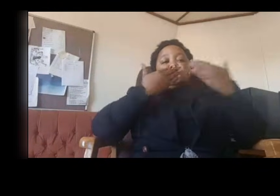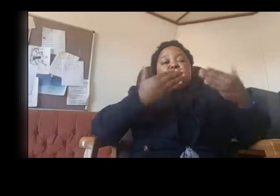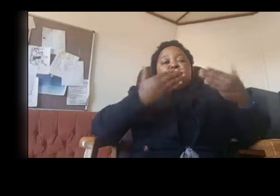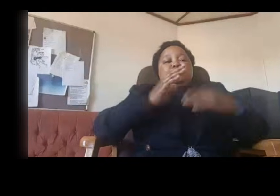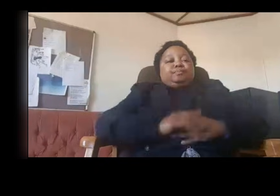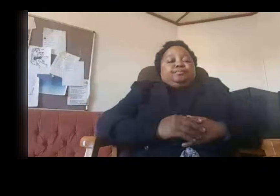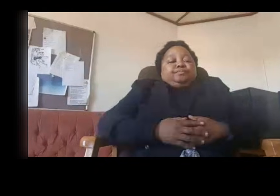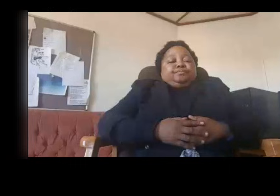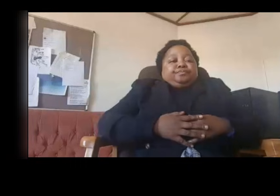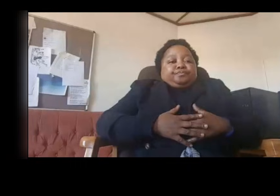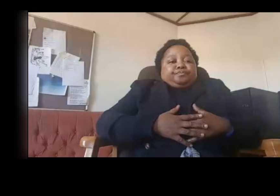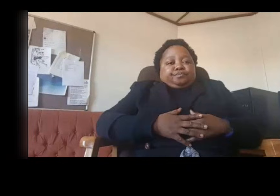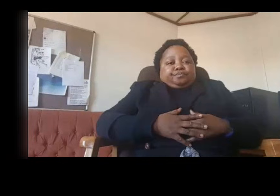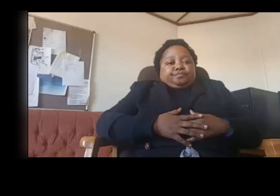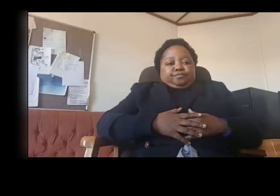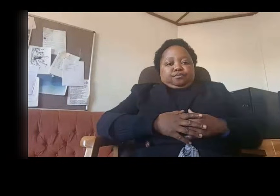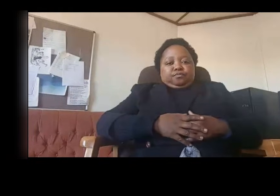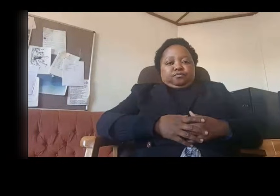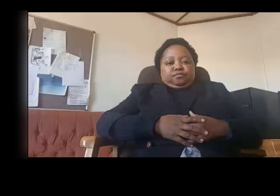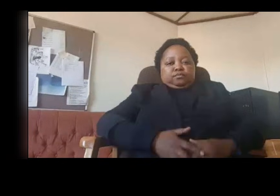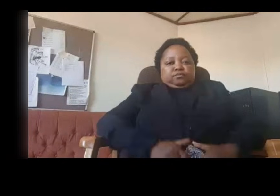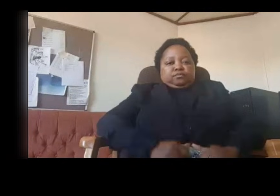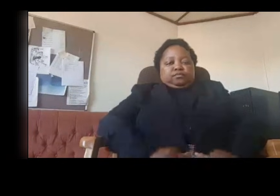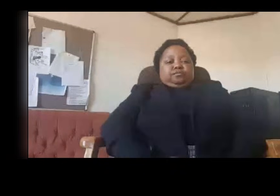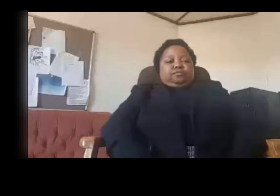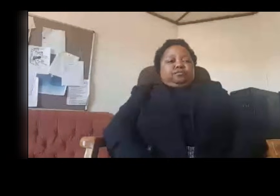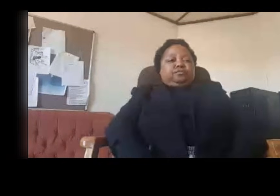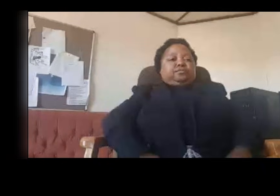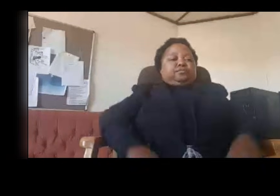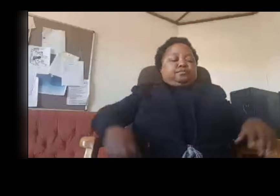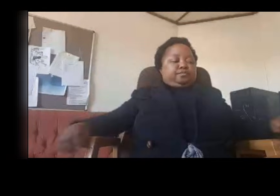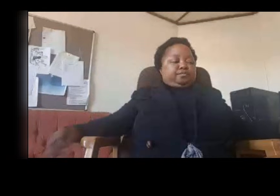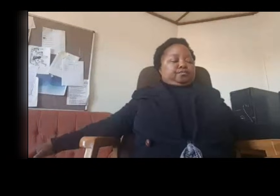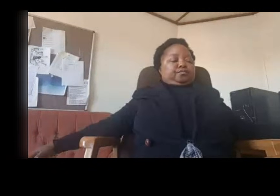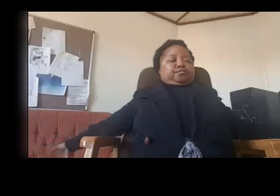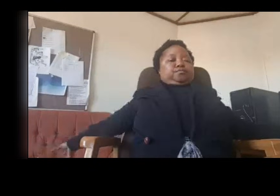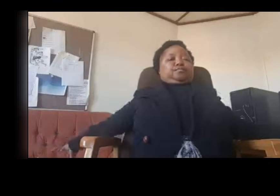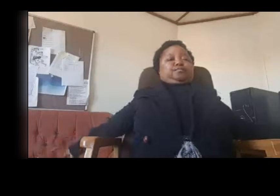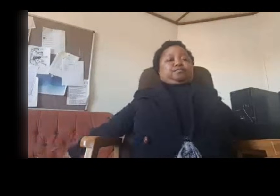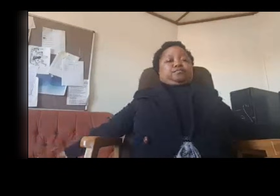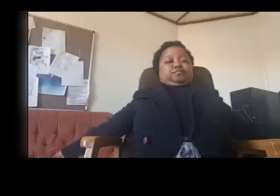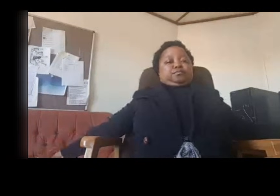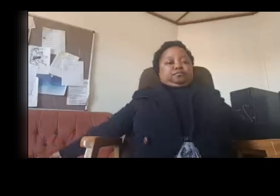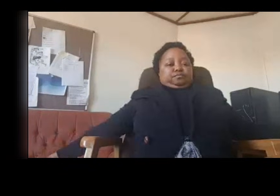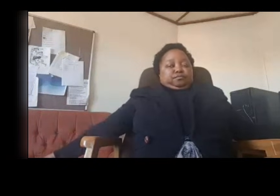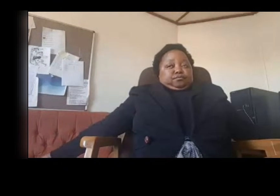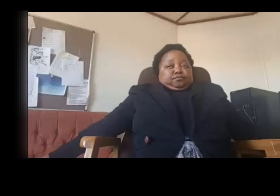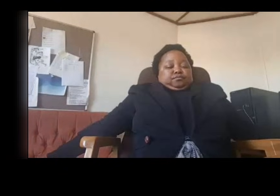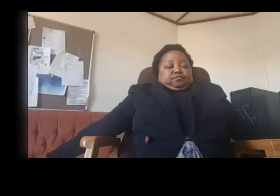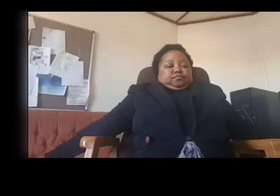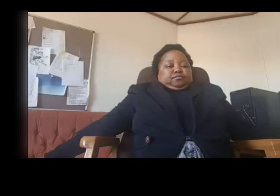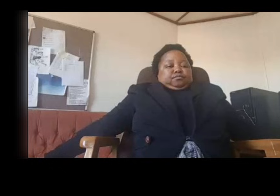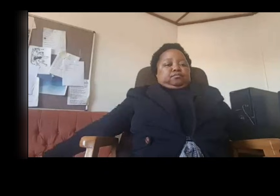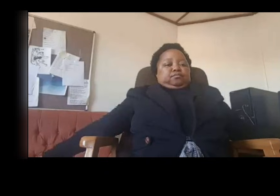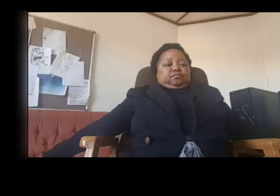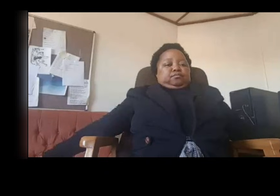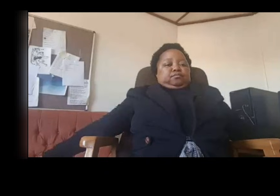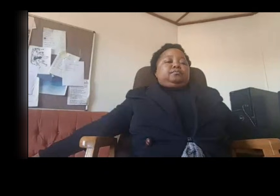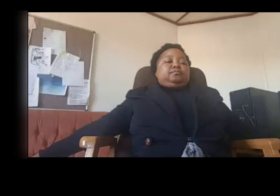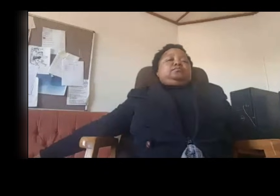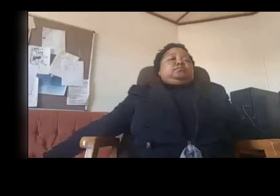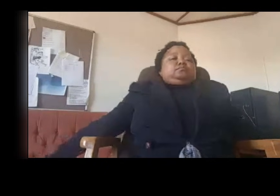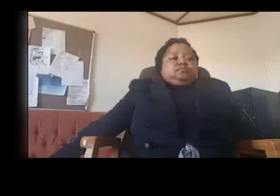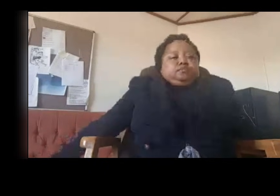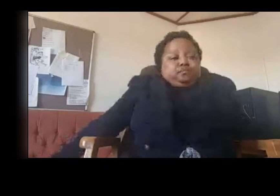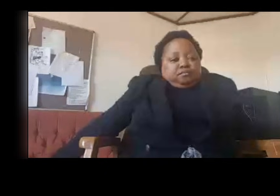Thanks, Mayor Fifi. I don't know, Mema Morao, if you want to put up something to that. Yes. Okay, thank you, Tati. I can just mention a